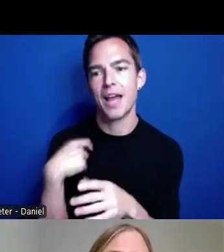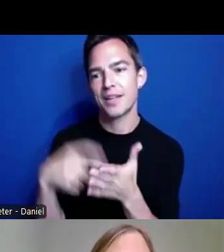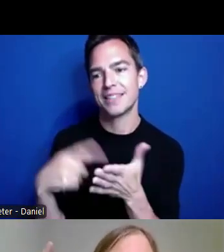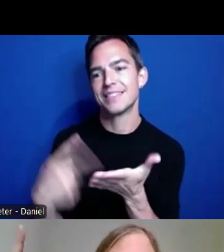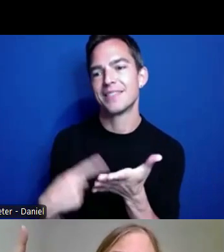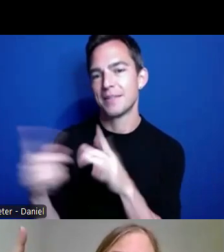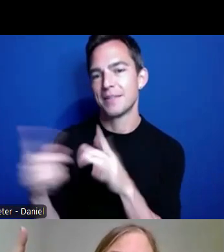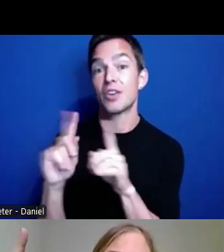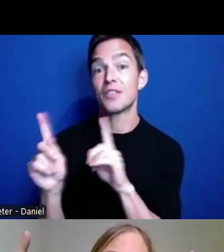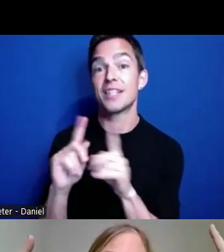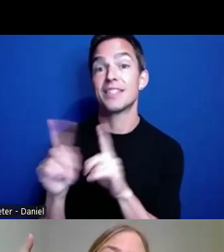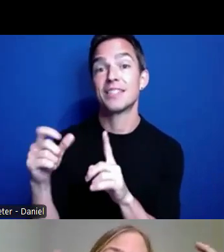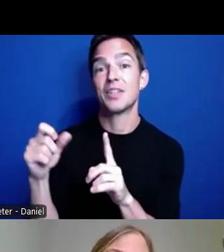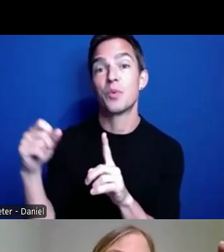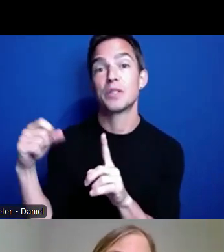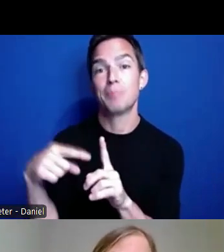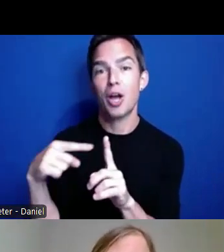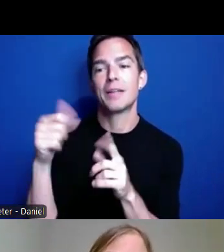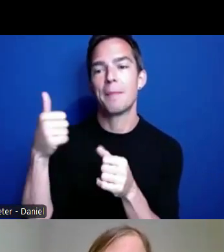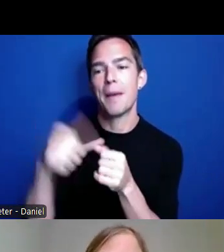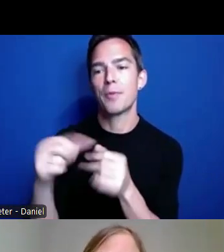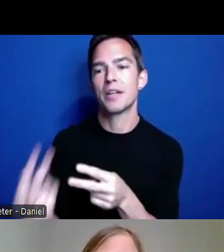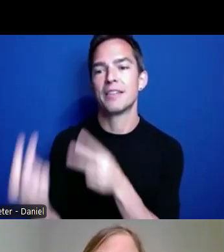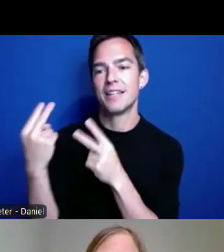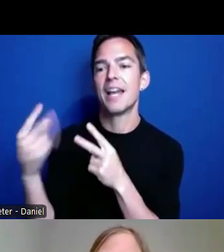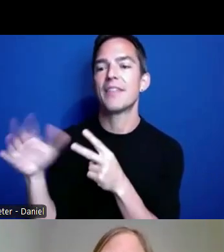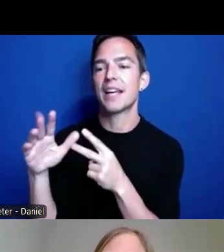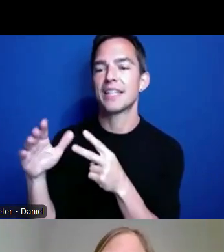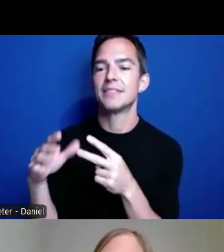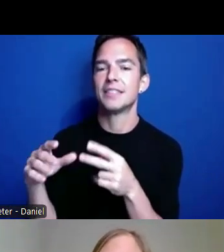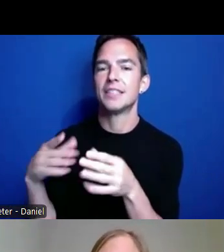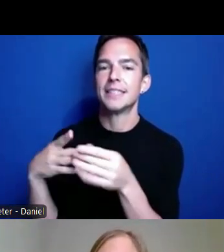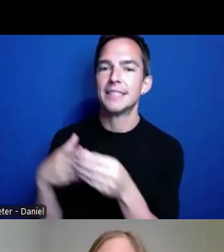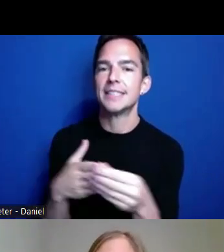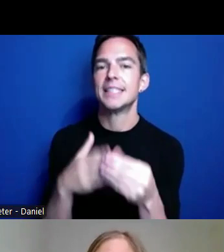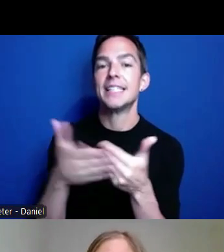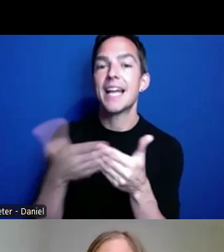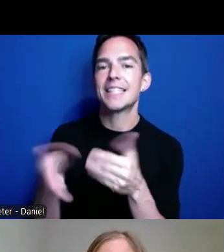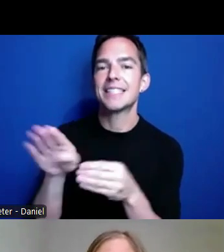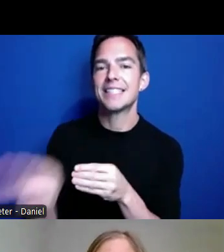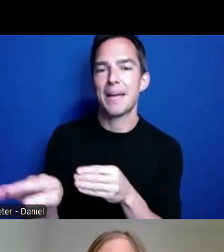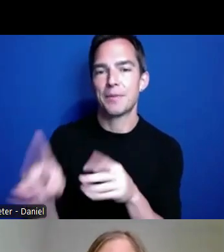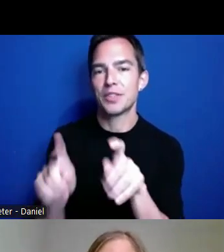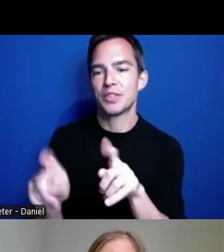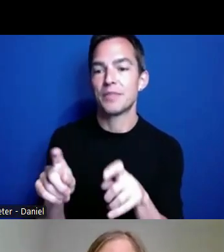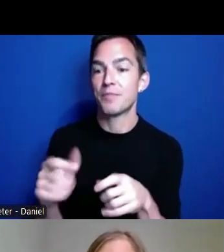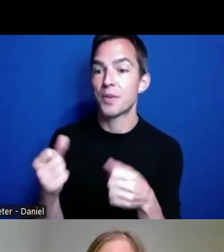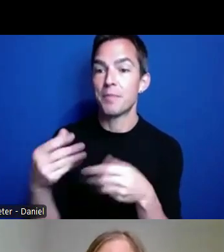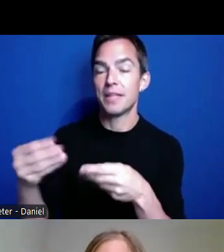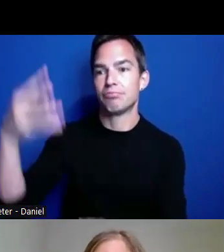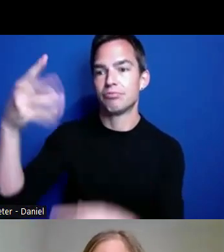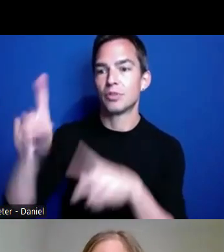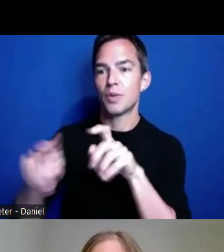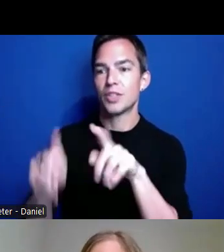conversation spawns memories, and those memories turn into sort of next step questions. So We are getting oodles of questions coming